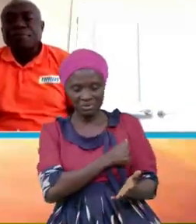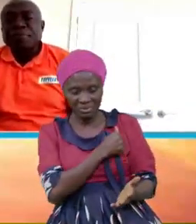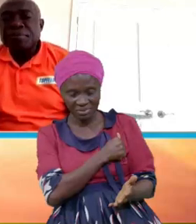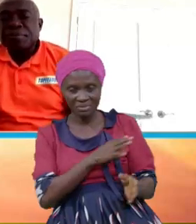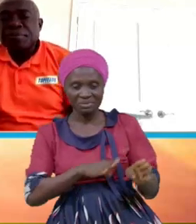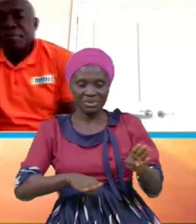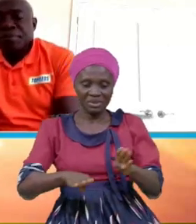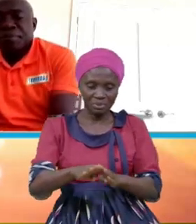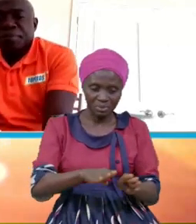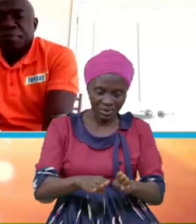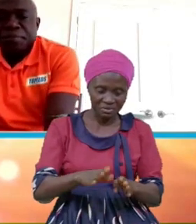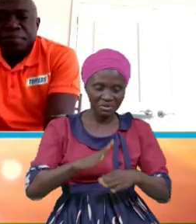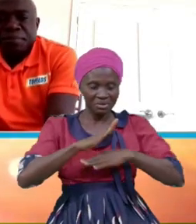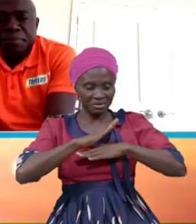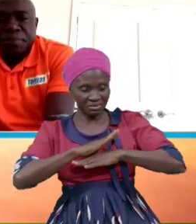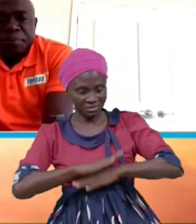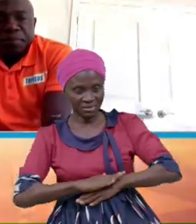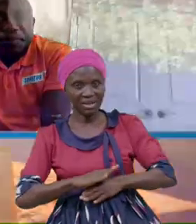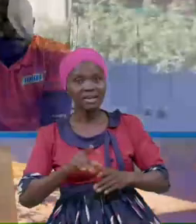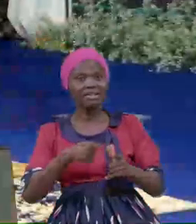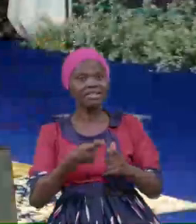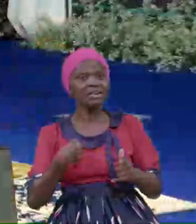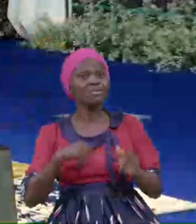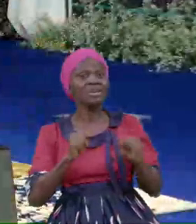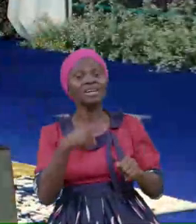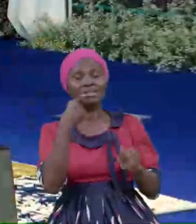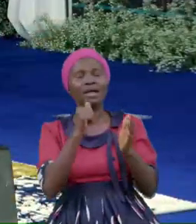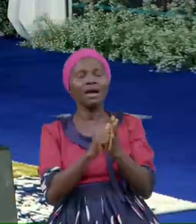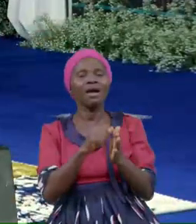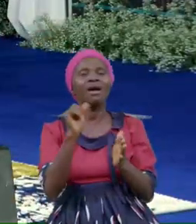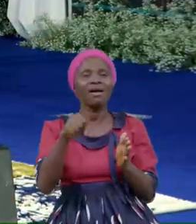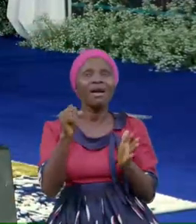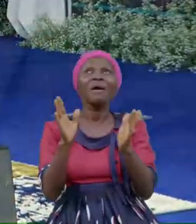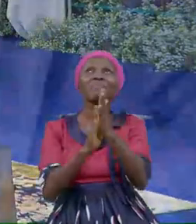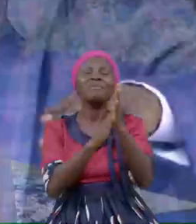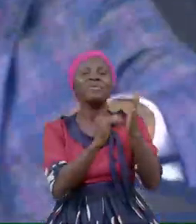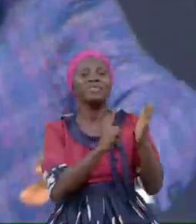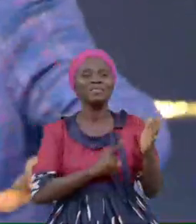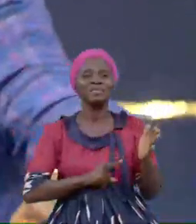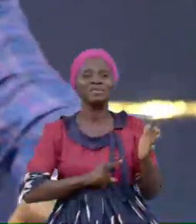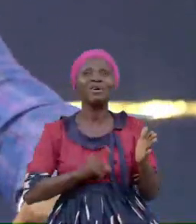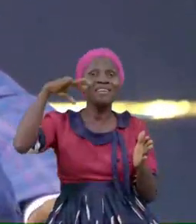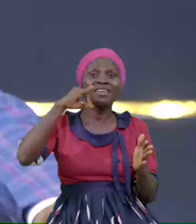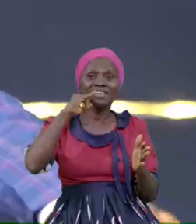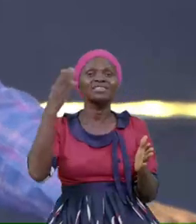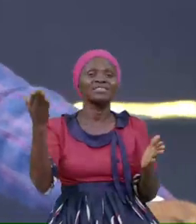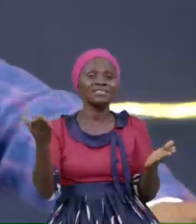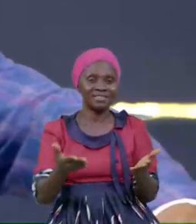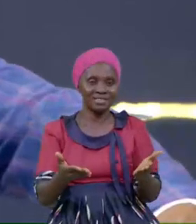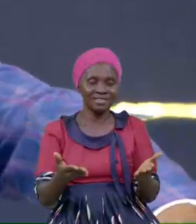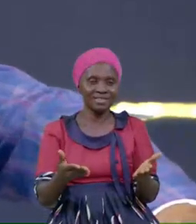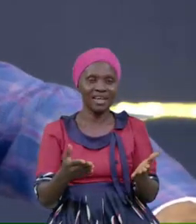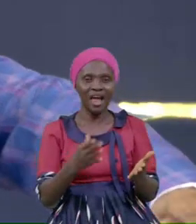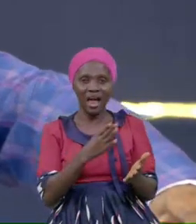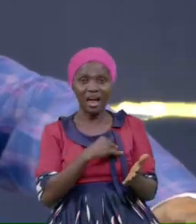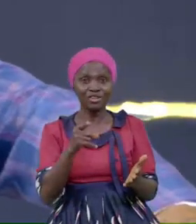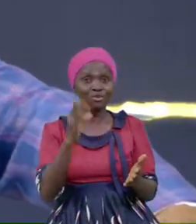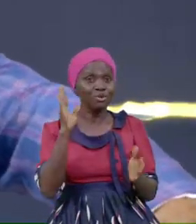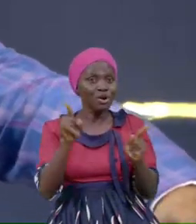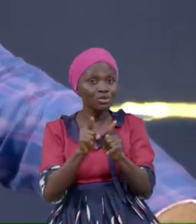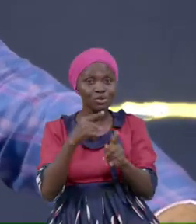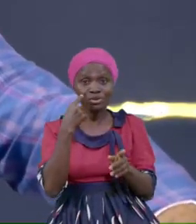Lord, there is grace here. And when you see a person and you see there's enablement, if he